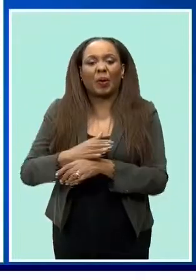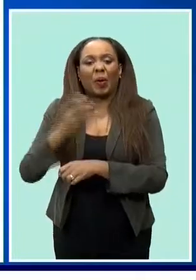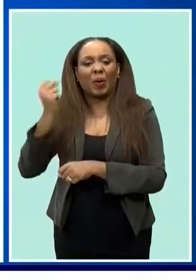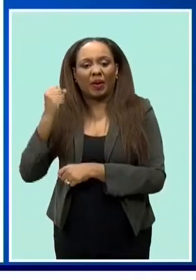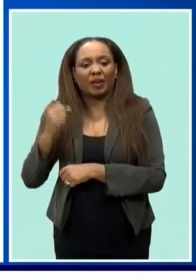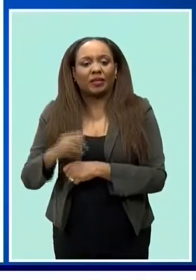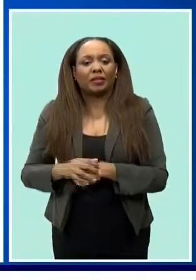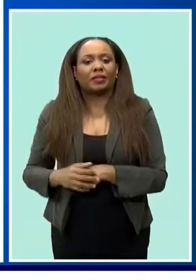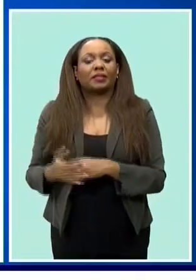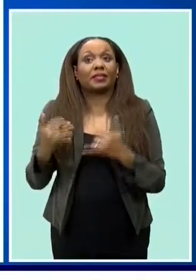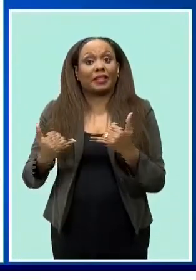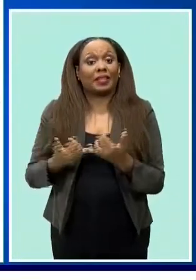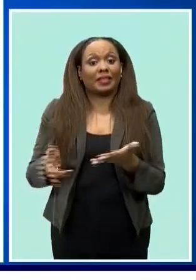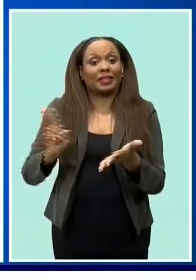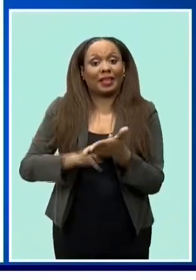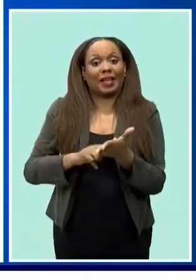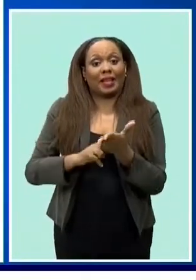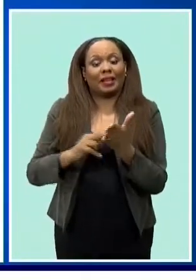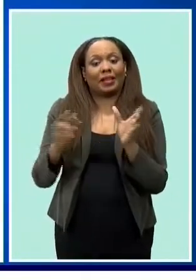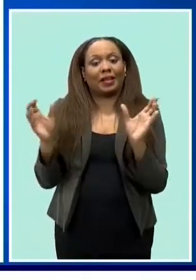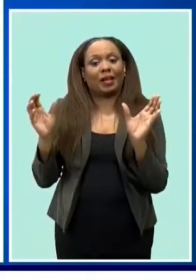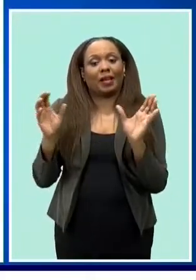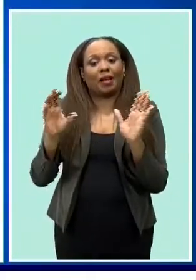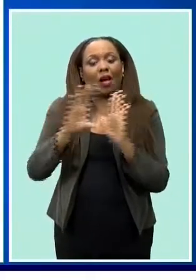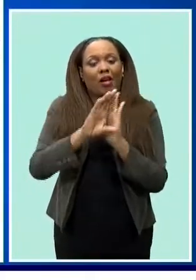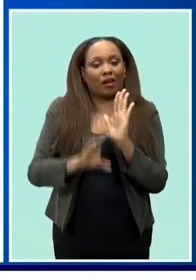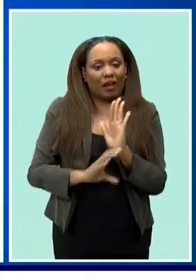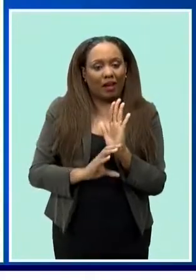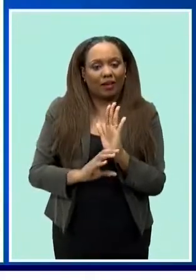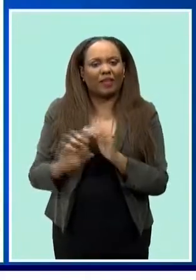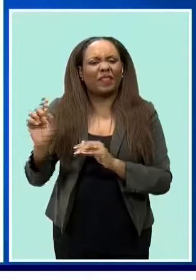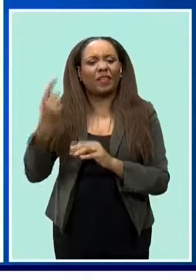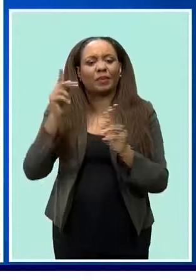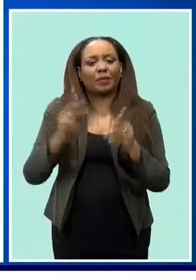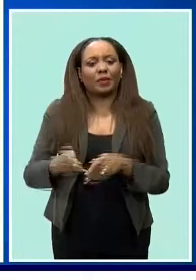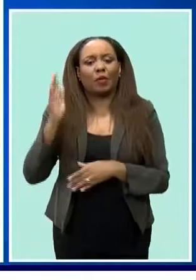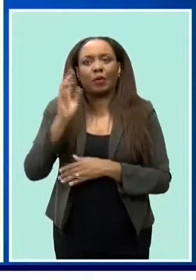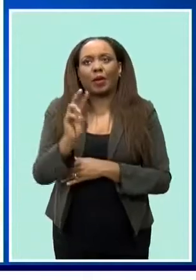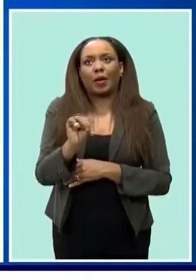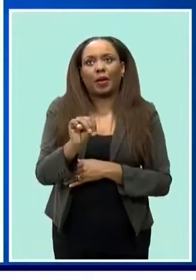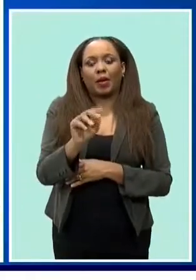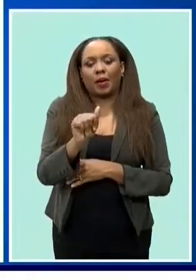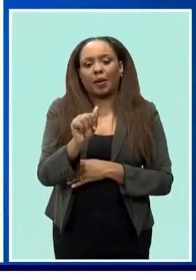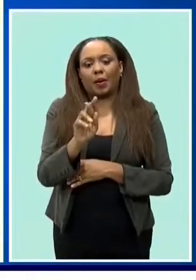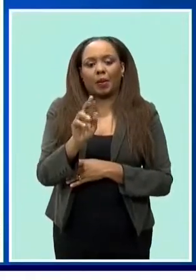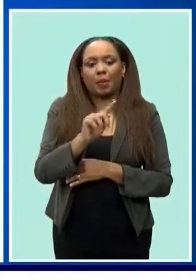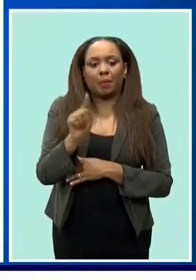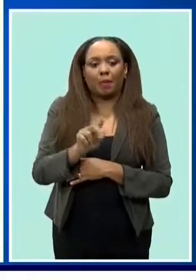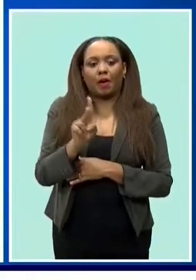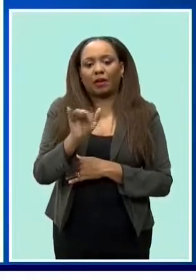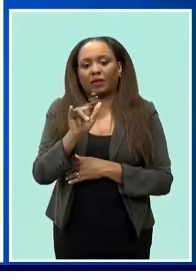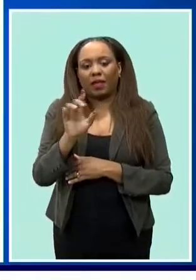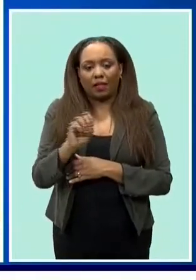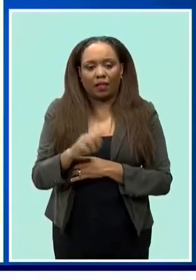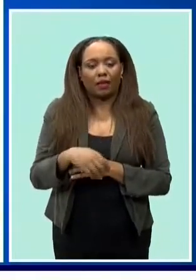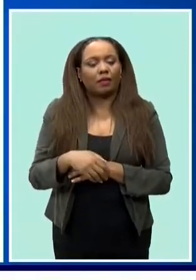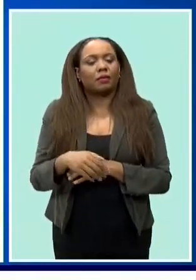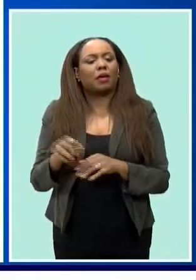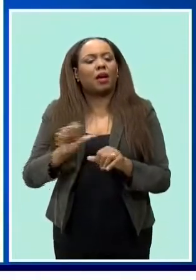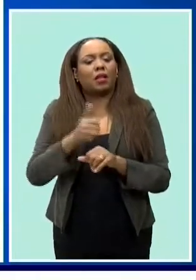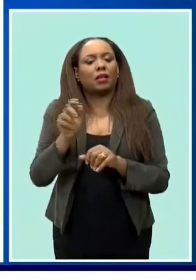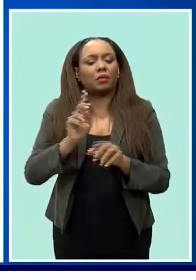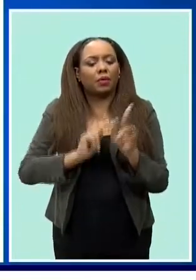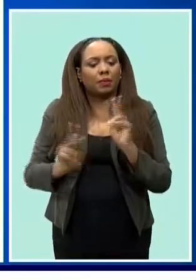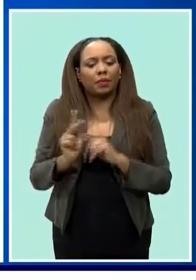venue to sign their contracts and draw for positions. First to hit the stage will be Marsville, followed by reigning Monarch Lil Rick, Betty